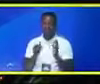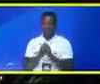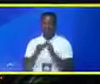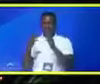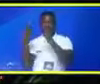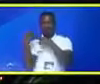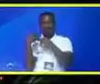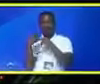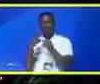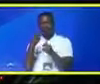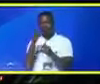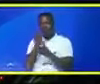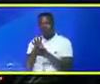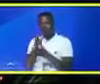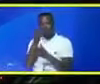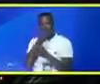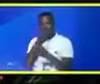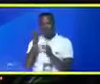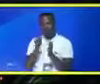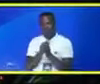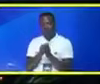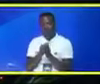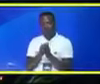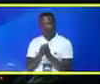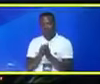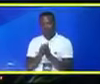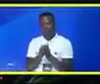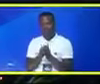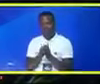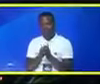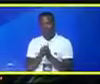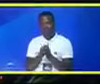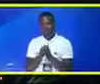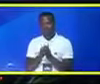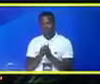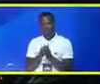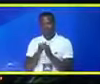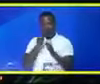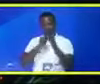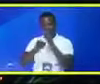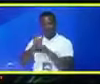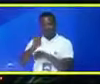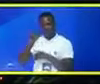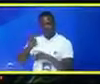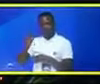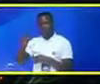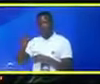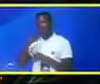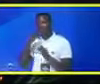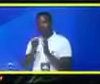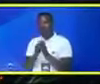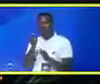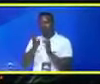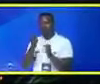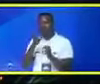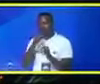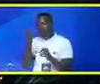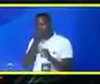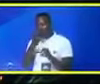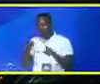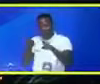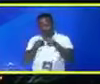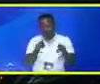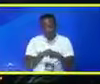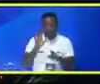light speak. Hallelujah. Thank you. 8:20. Thank you. It says, if they speak not according to this